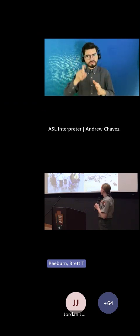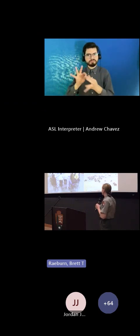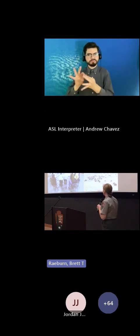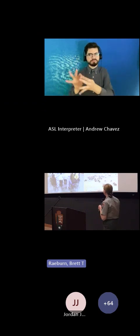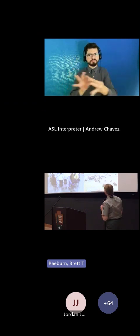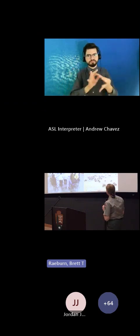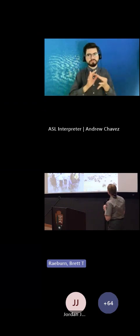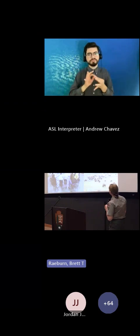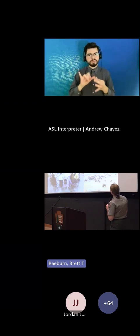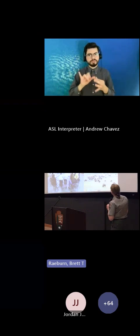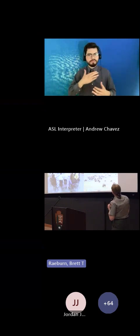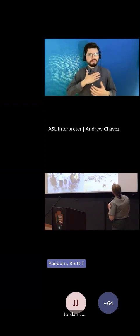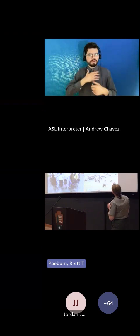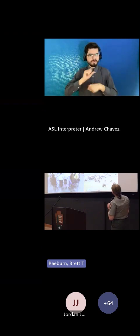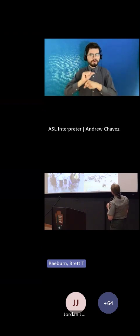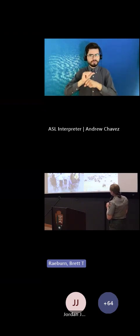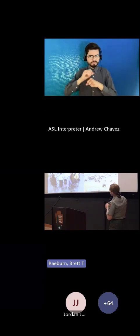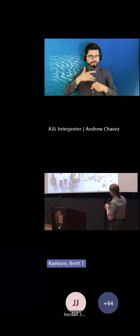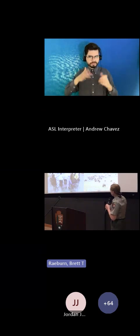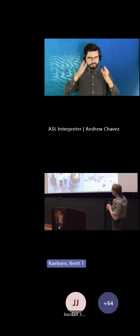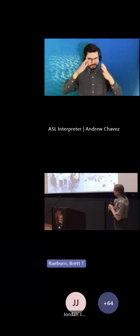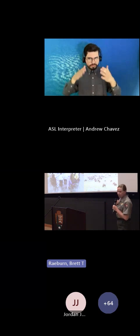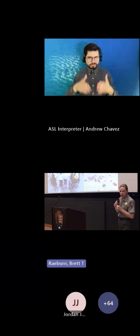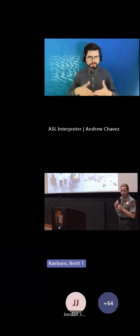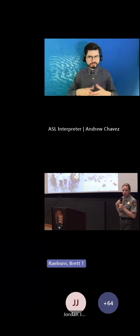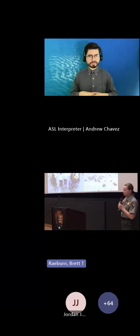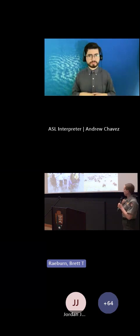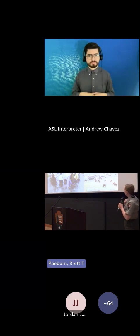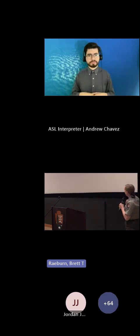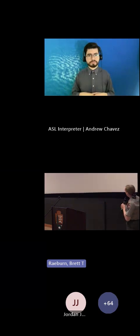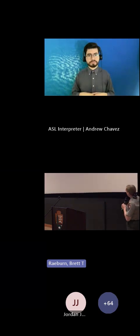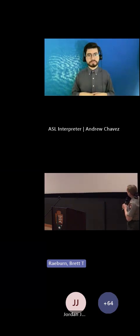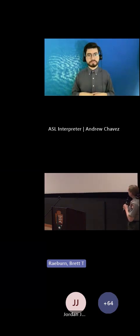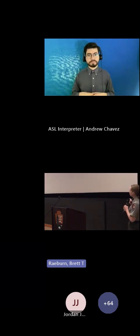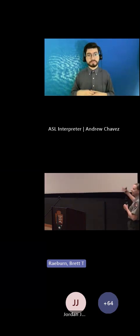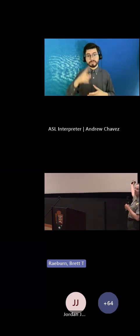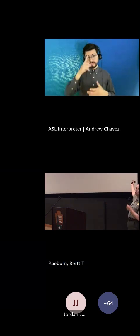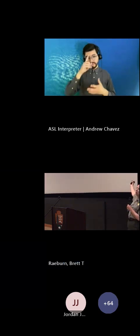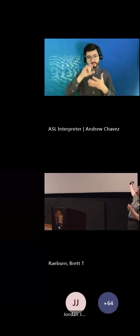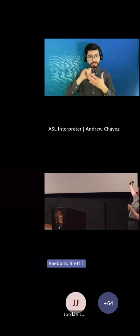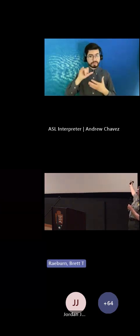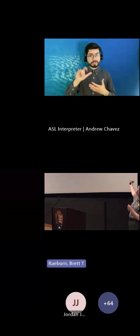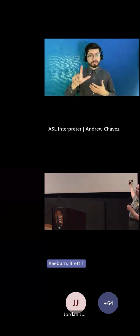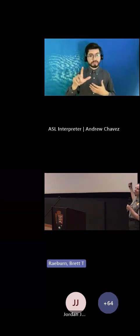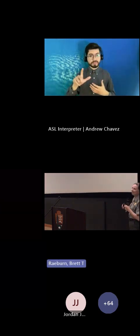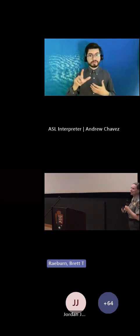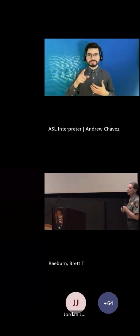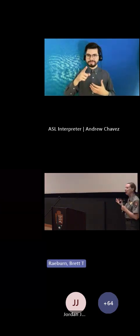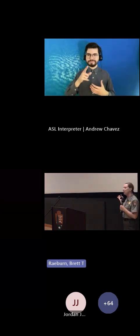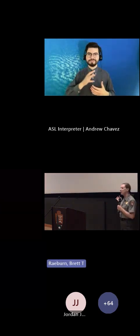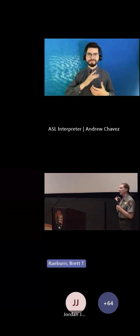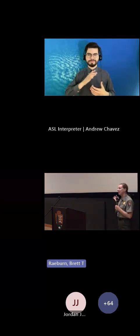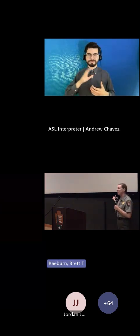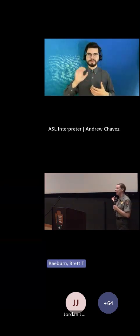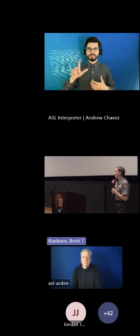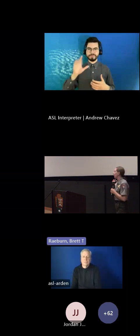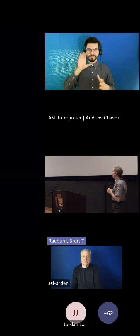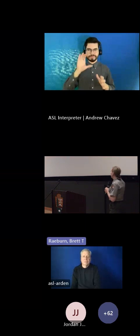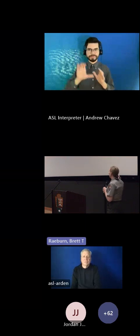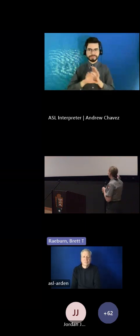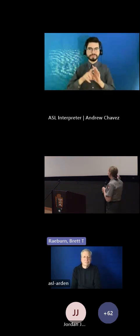of my time doing. And I think that might be the end. Maybe got one more cool picture. You all have probably seen